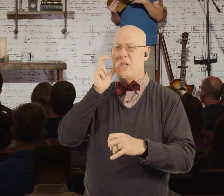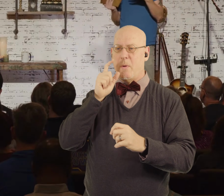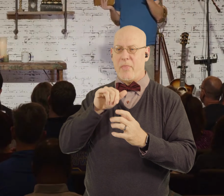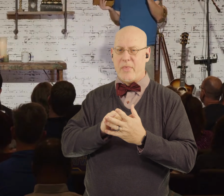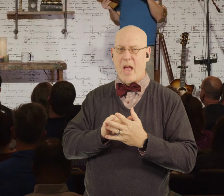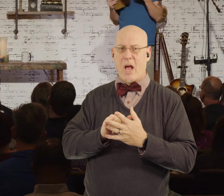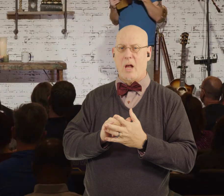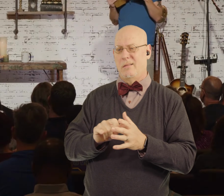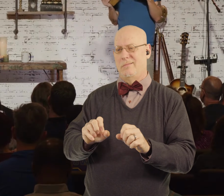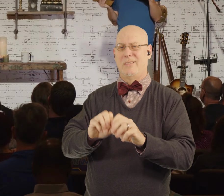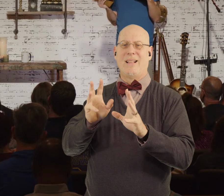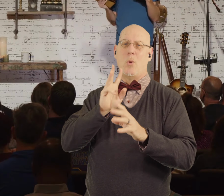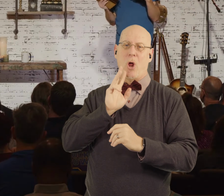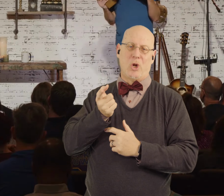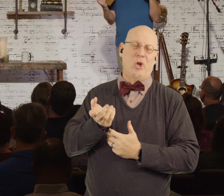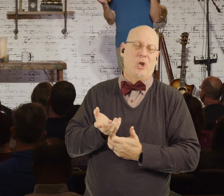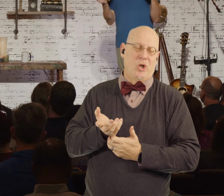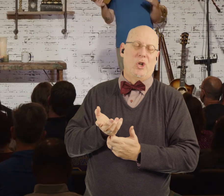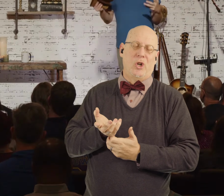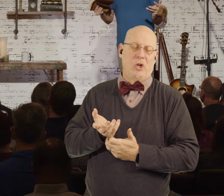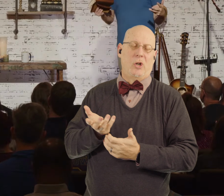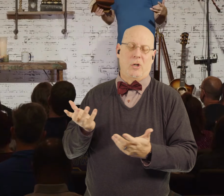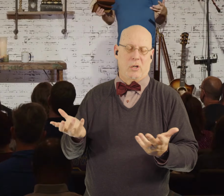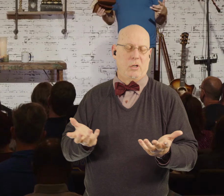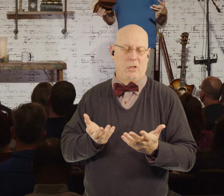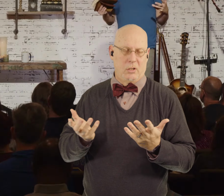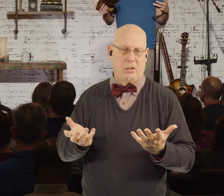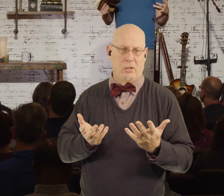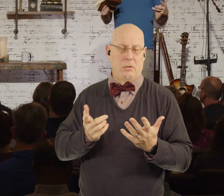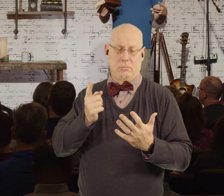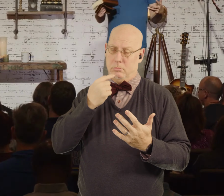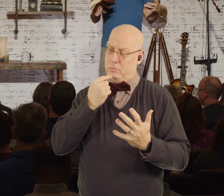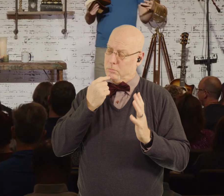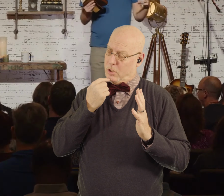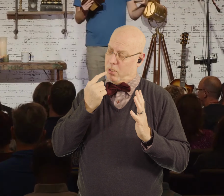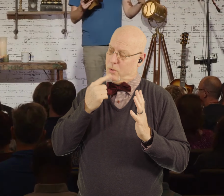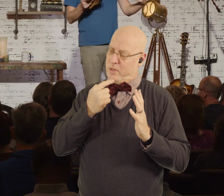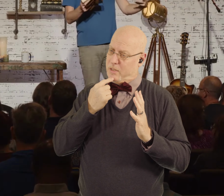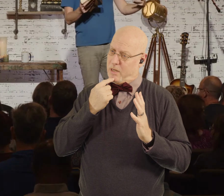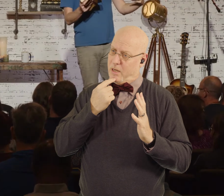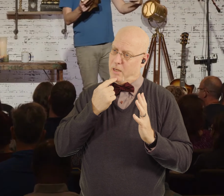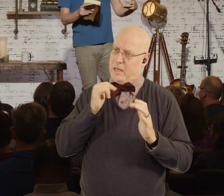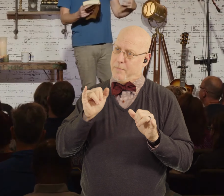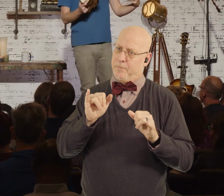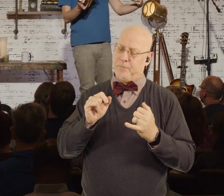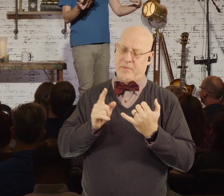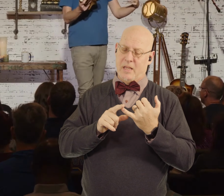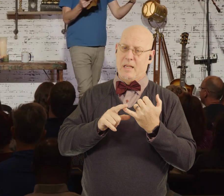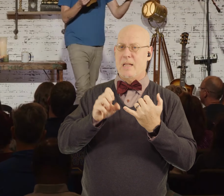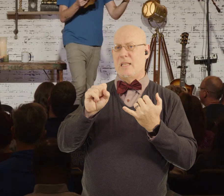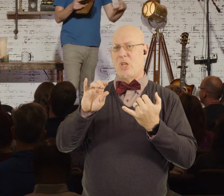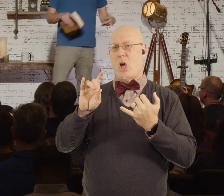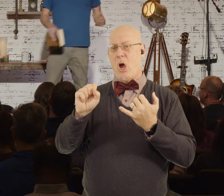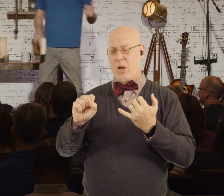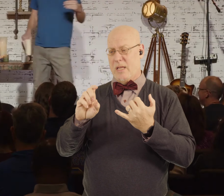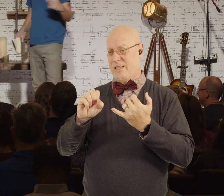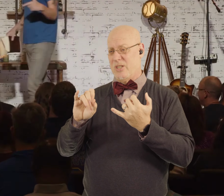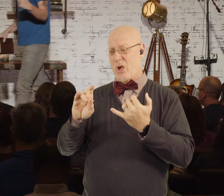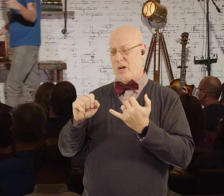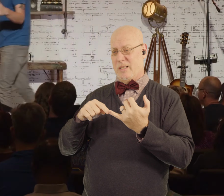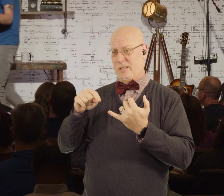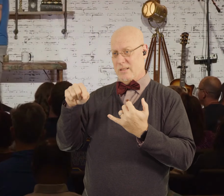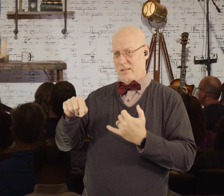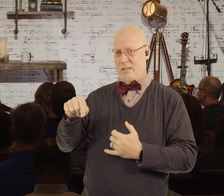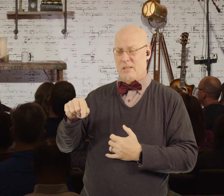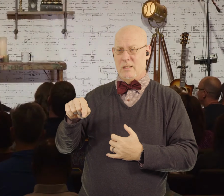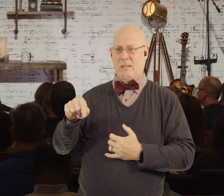it's kind of marginalized, no one ever hears about it. It's Clearwater, right? And then, that's what we said, that's what it would be equivalent to. And then you come